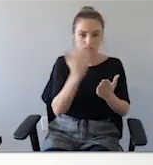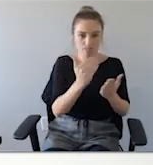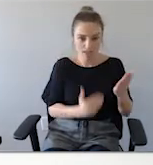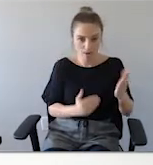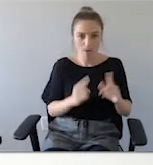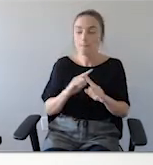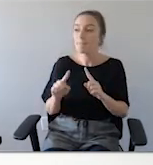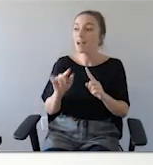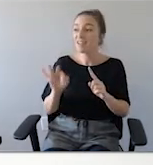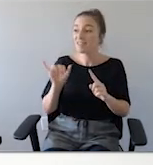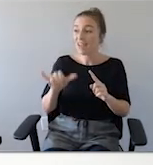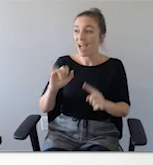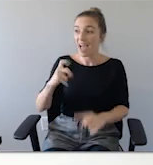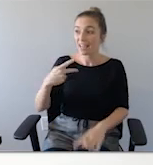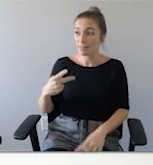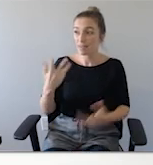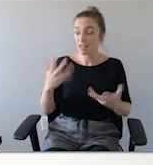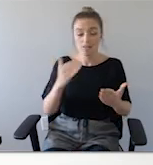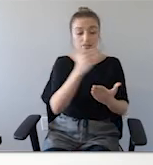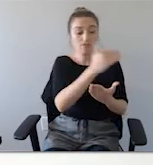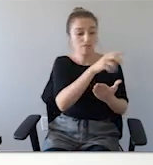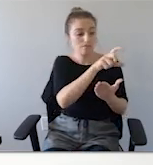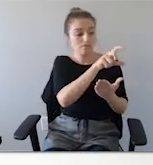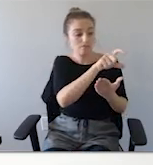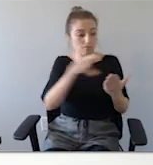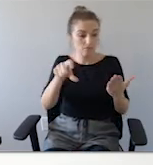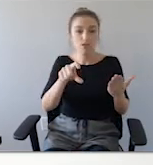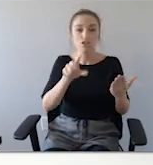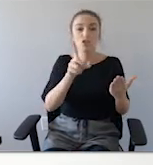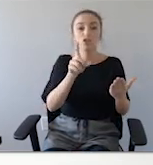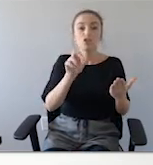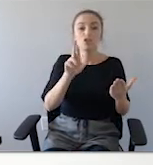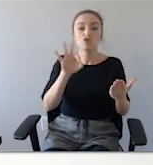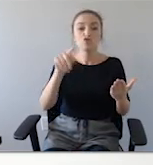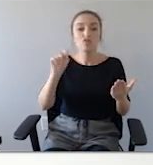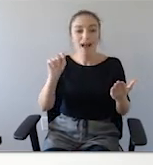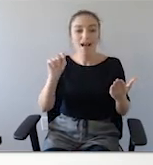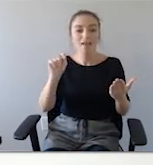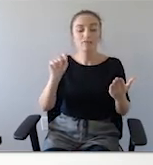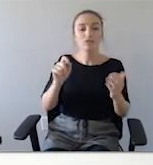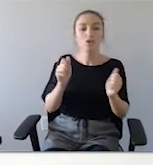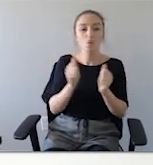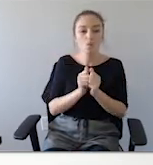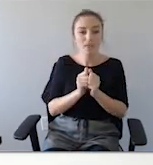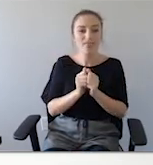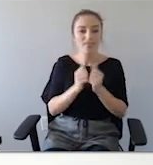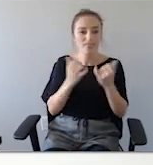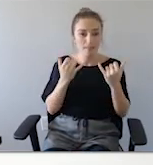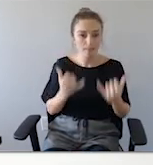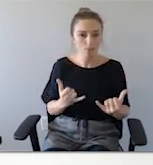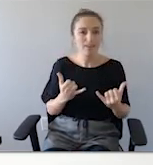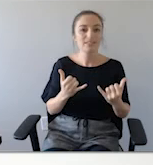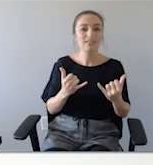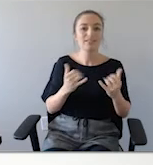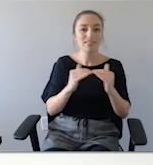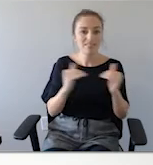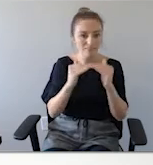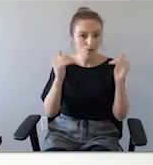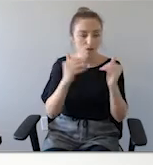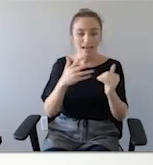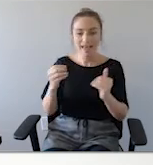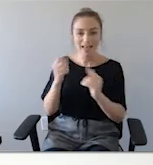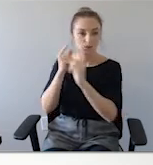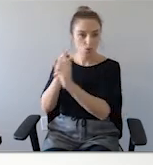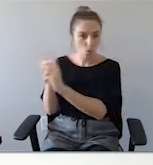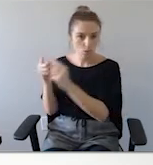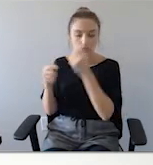on it and the present level of performance and the goals, so just, well, then you could just say to them, I understand what you're talking about.